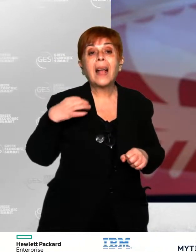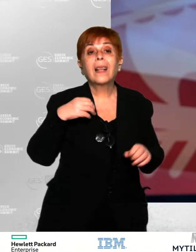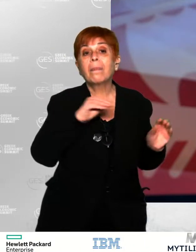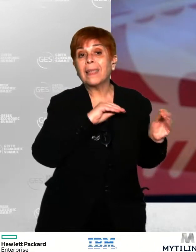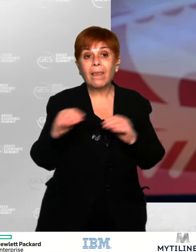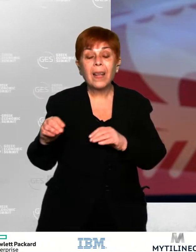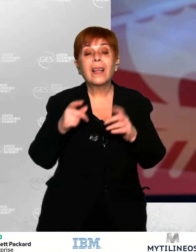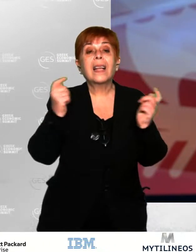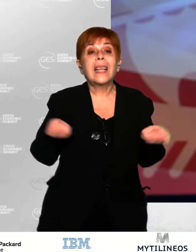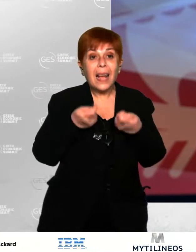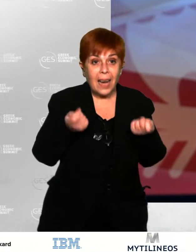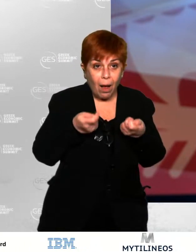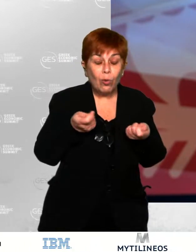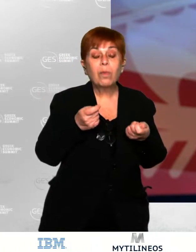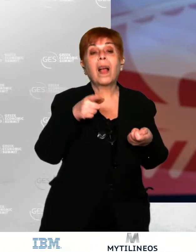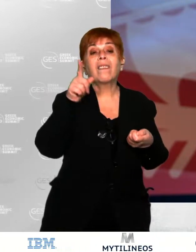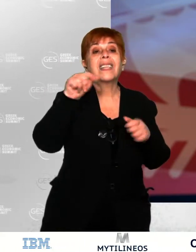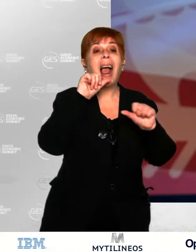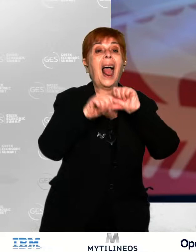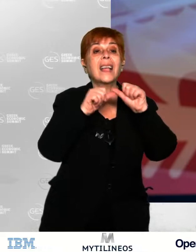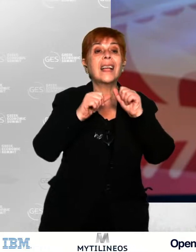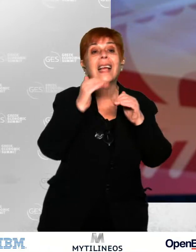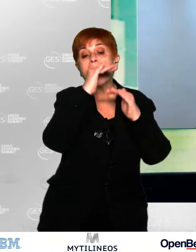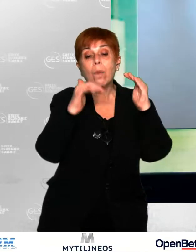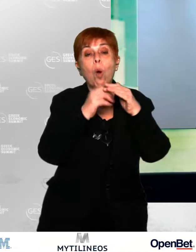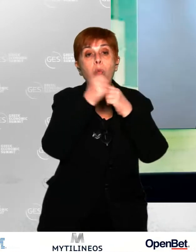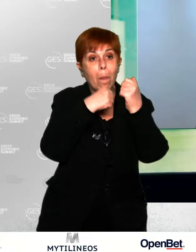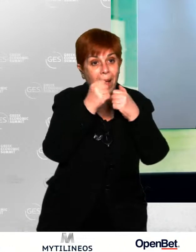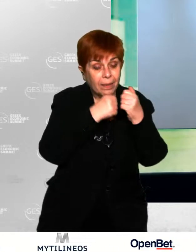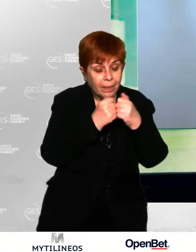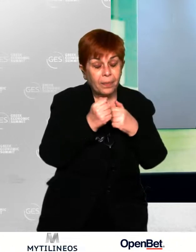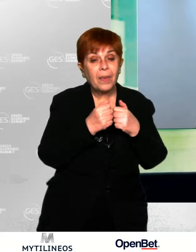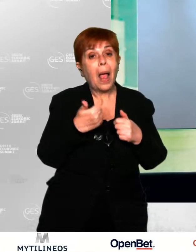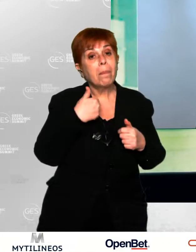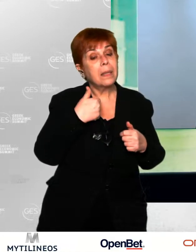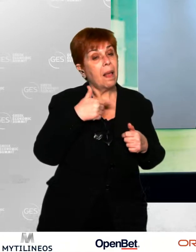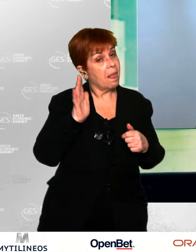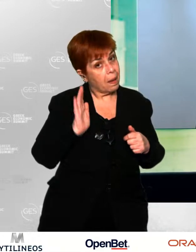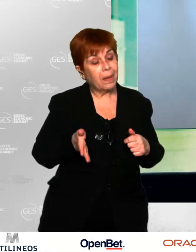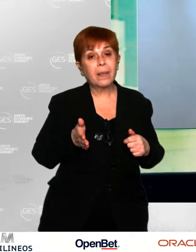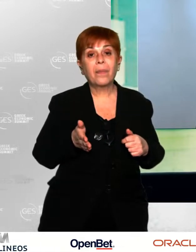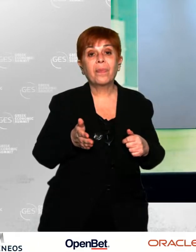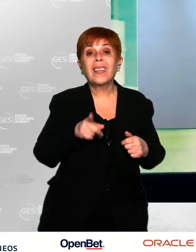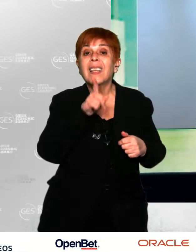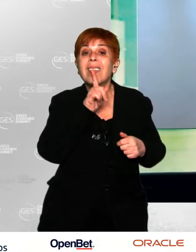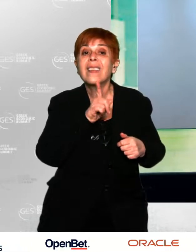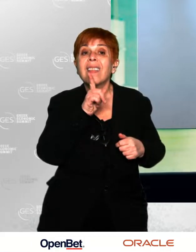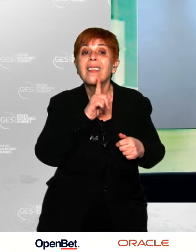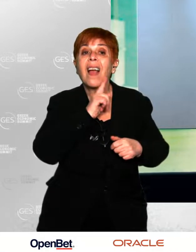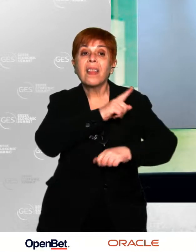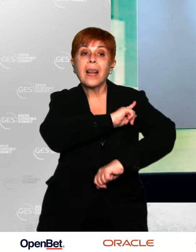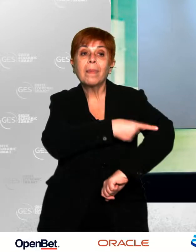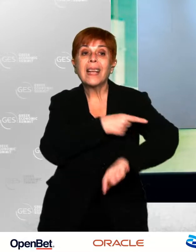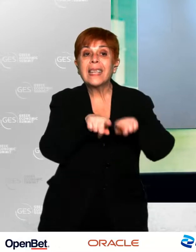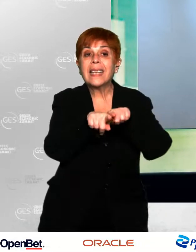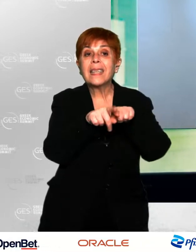is still the open question whether we are still within the same growth dynamics, at least in their material aspects. And